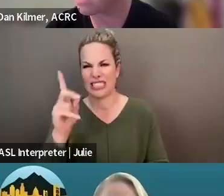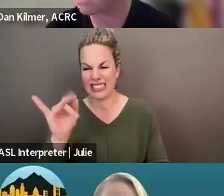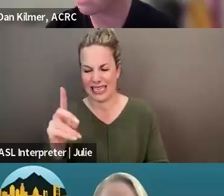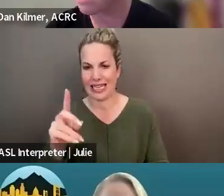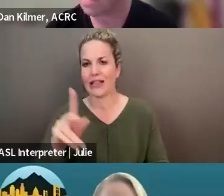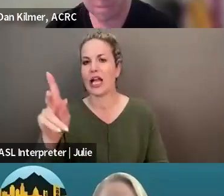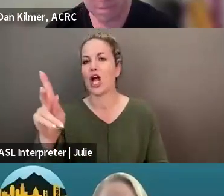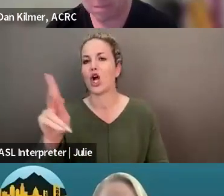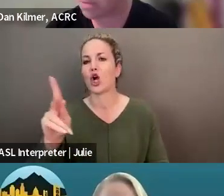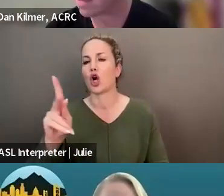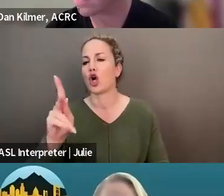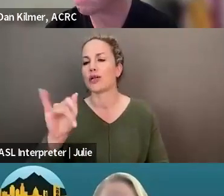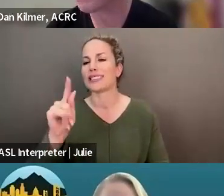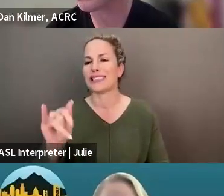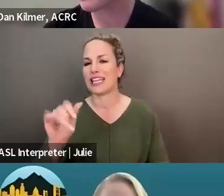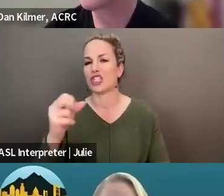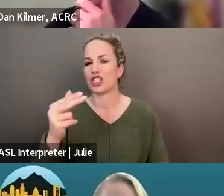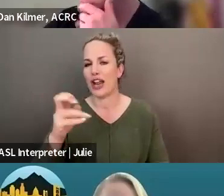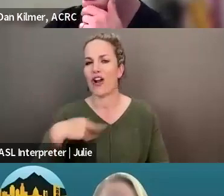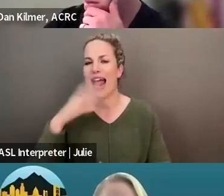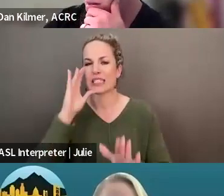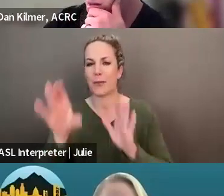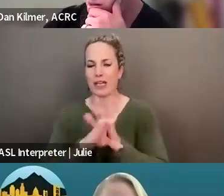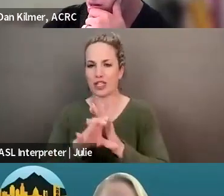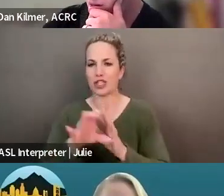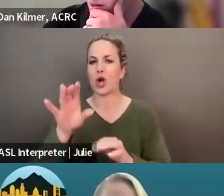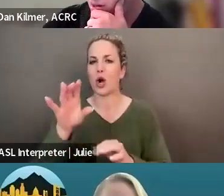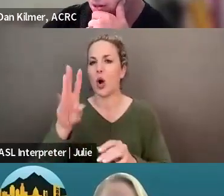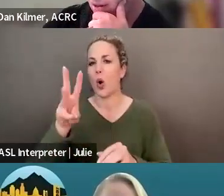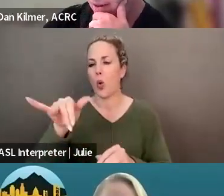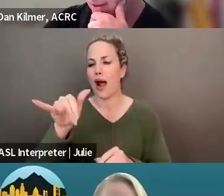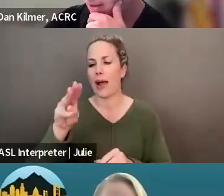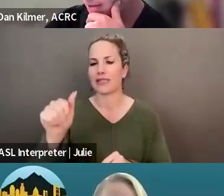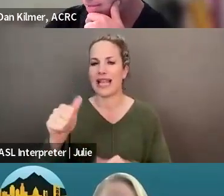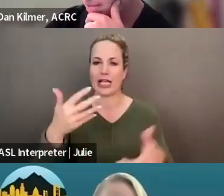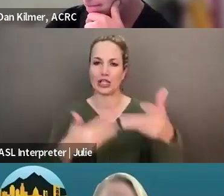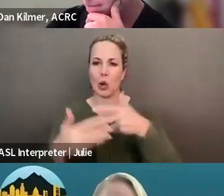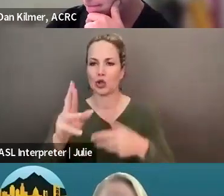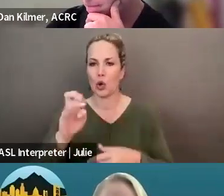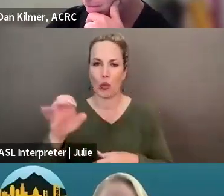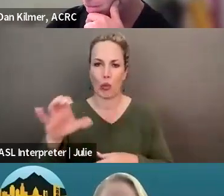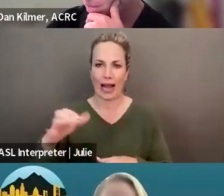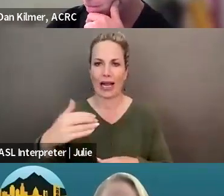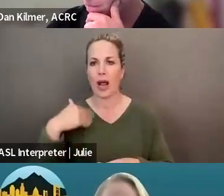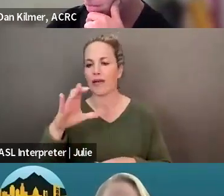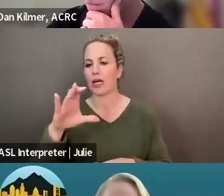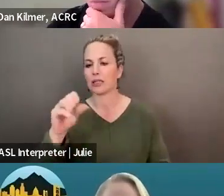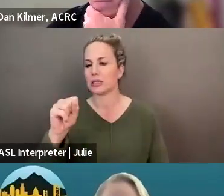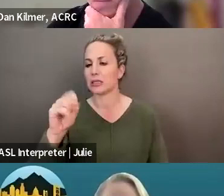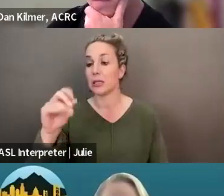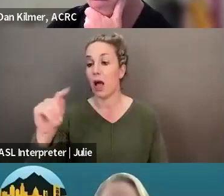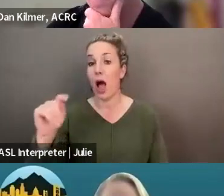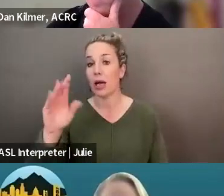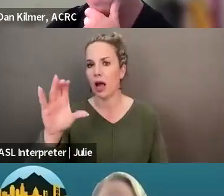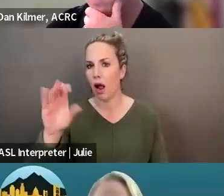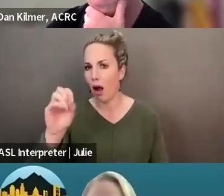Christy Schaefer's got some pictures of the YMCA social rec that we will go over, because we have Scott Cosley here from the YMCA who's